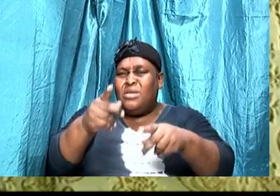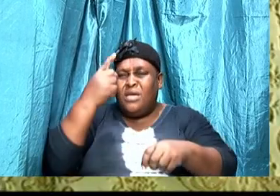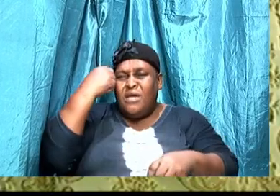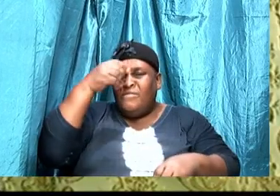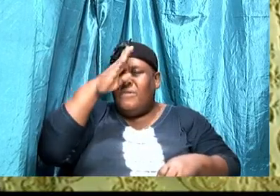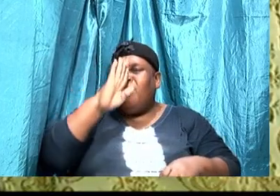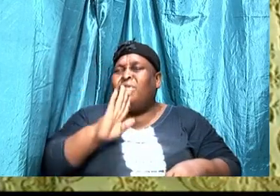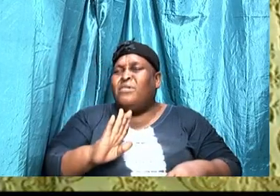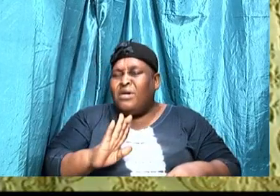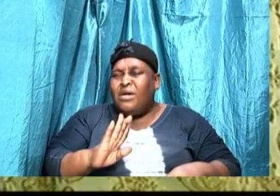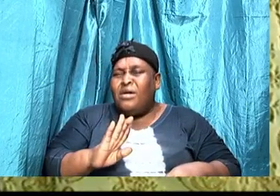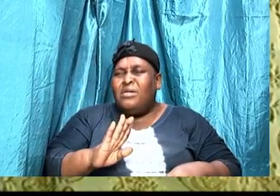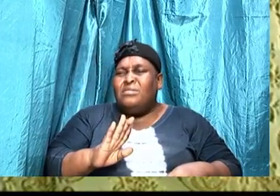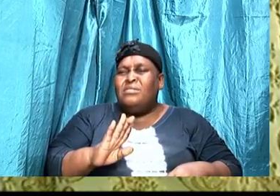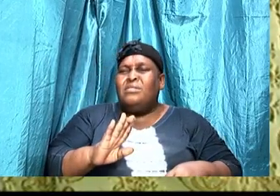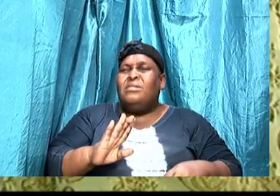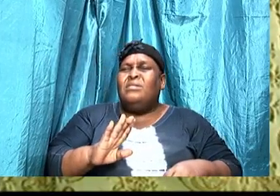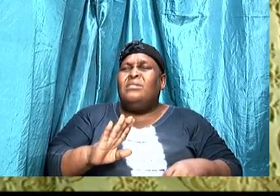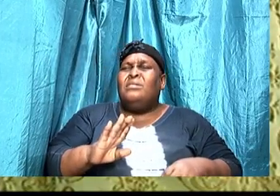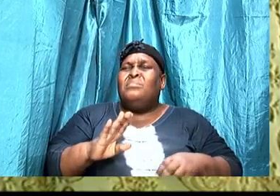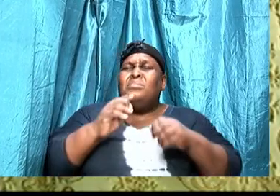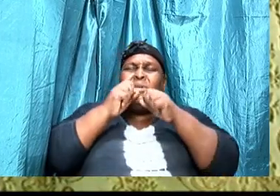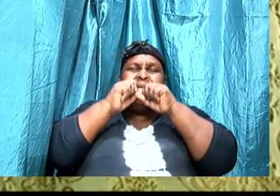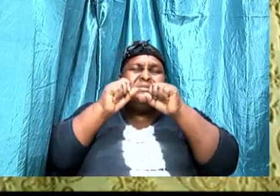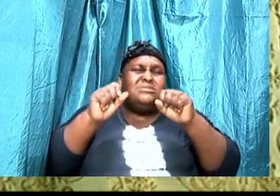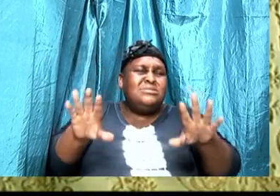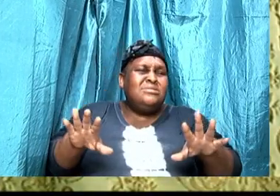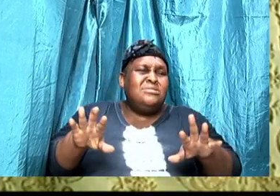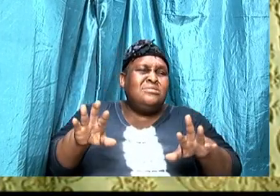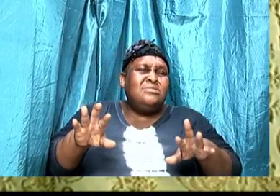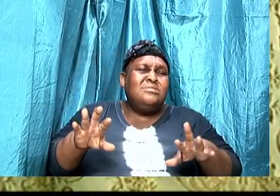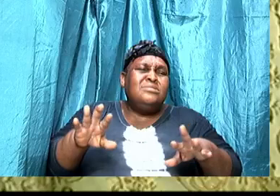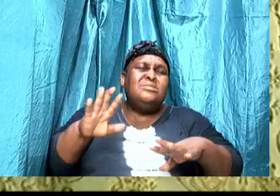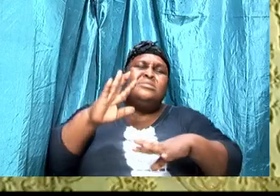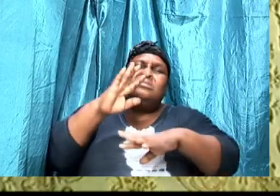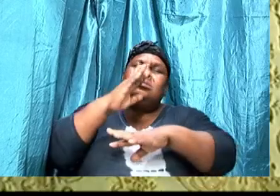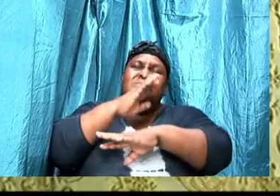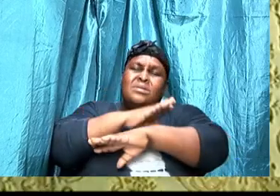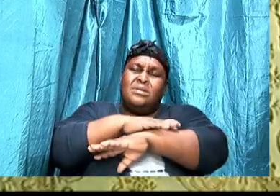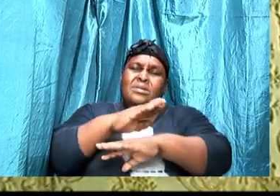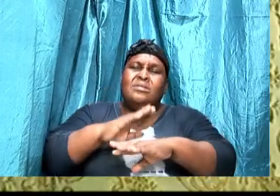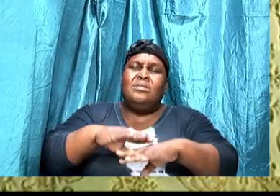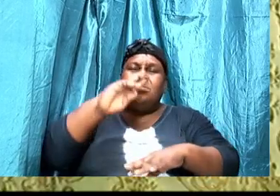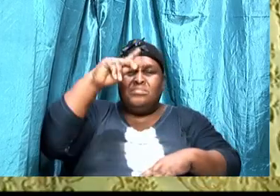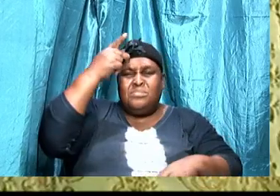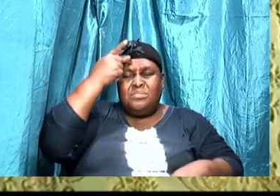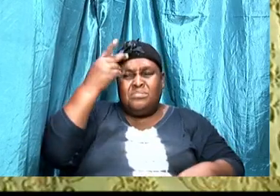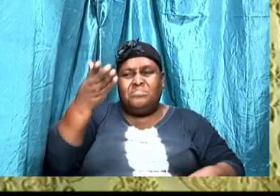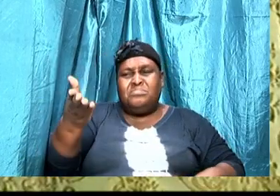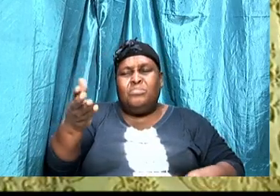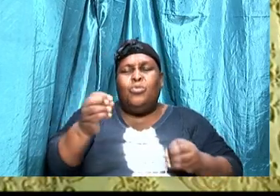rest upon him even more. Bless the Lord. Next slide, please.